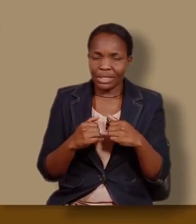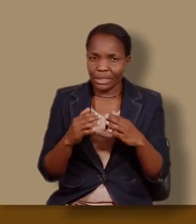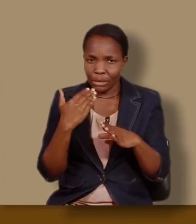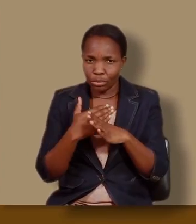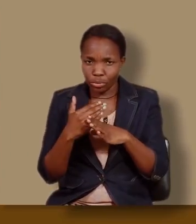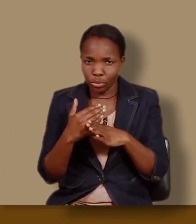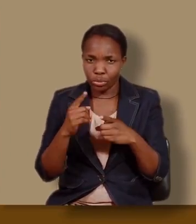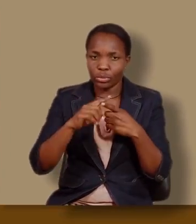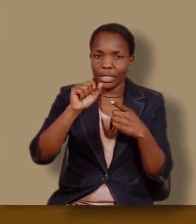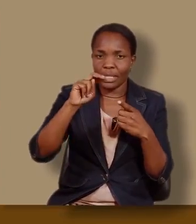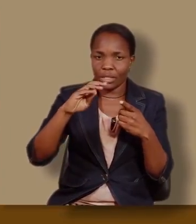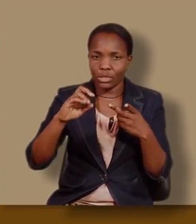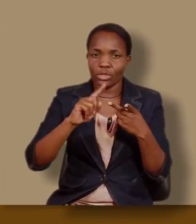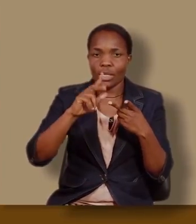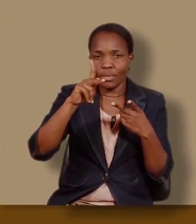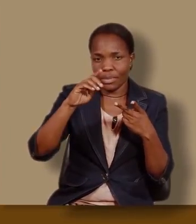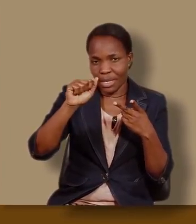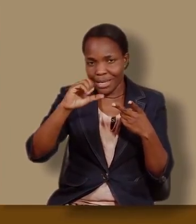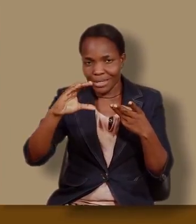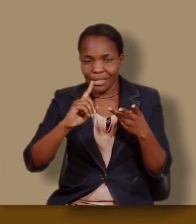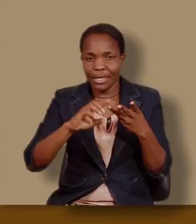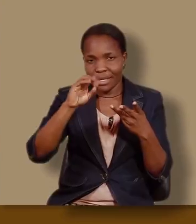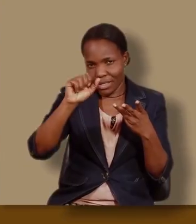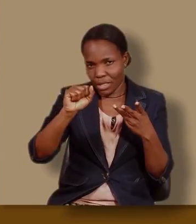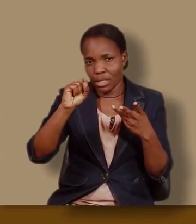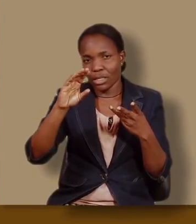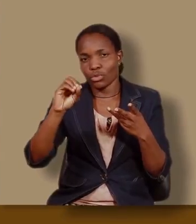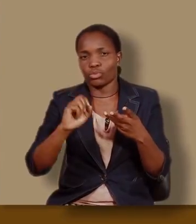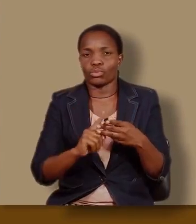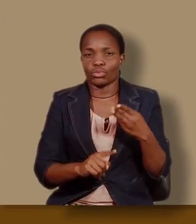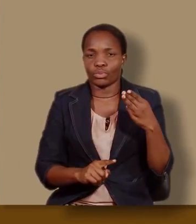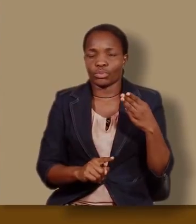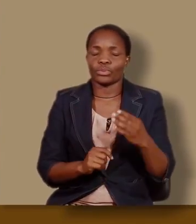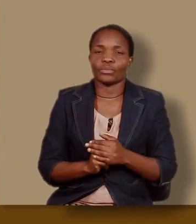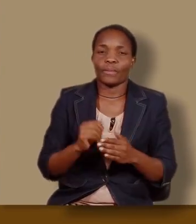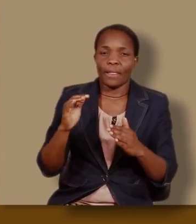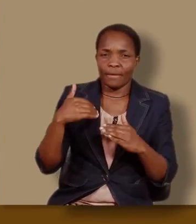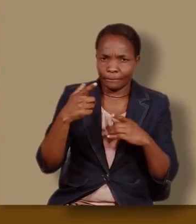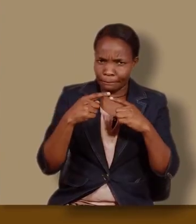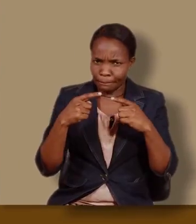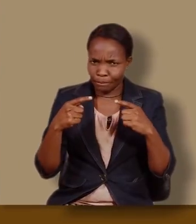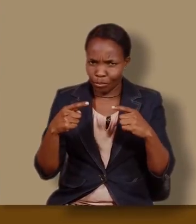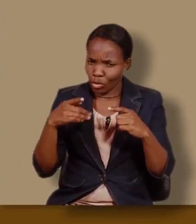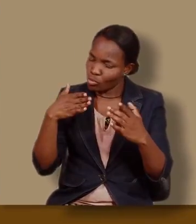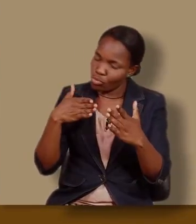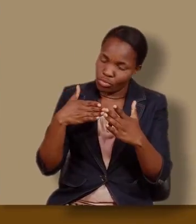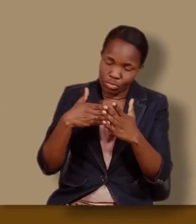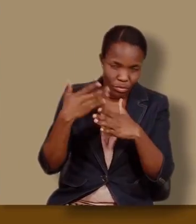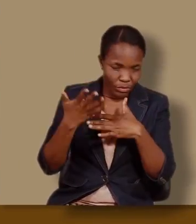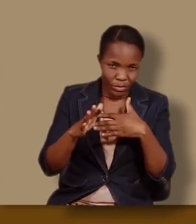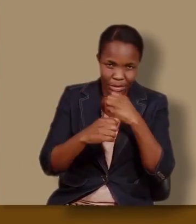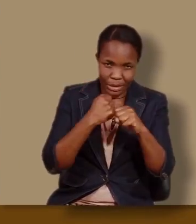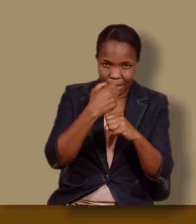PAC, and SASO. Apartheid formally ended in 1994 with the first democratic elections, which allowed